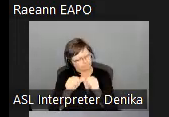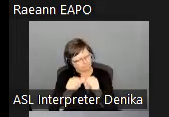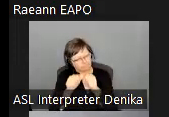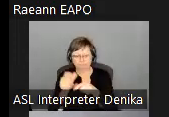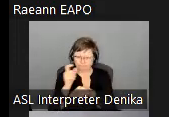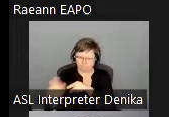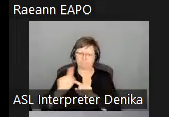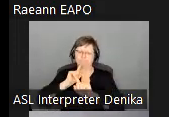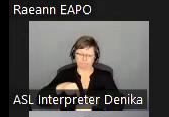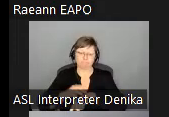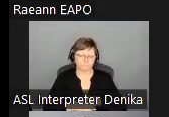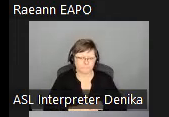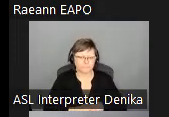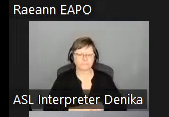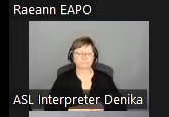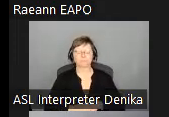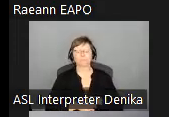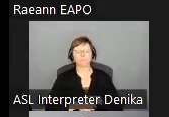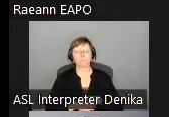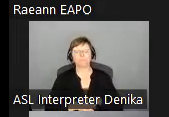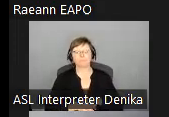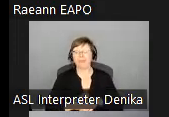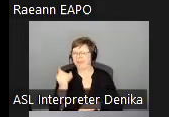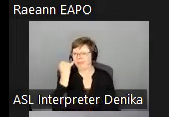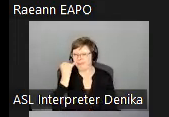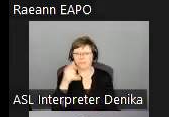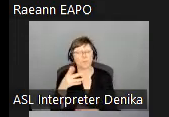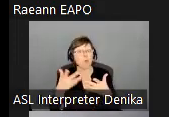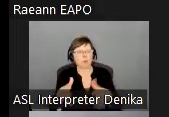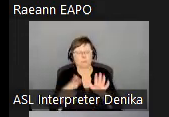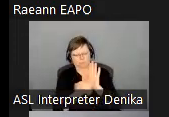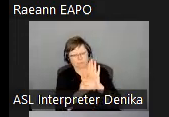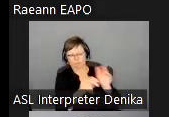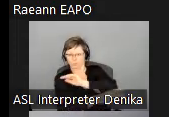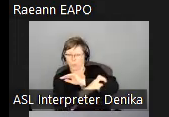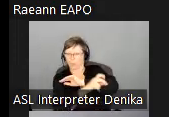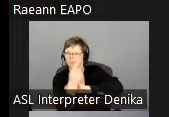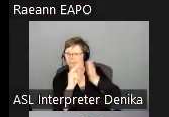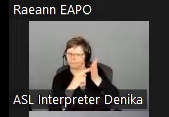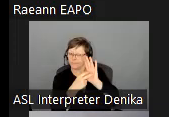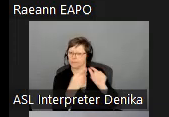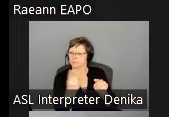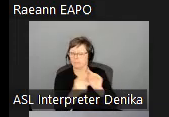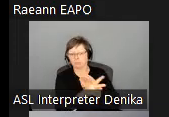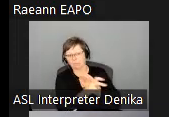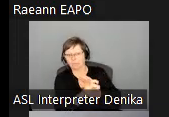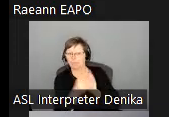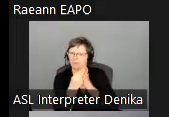victims and direct them in what to do. If you have had your identity stolen or compromised, ensure to report it